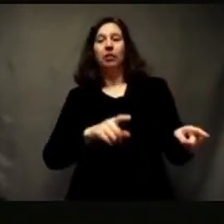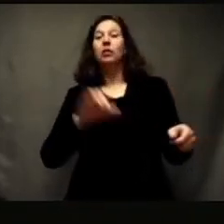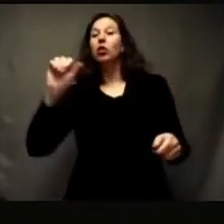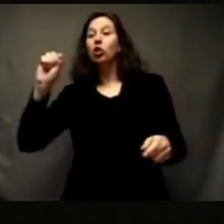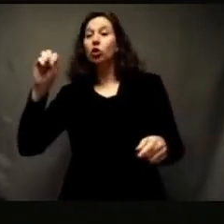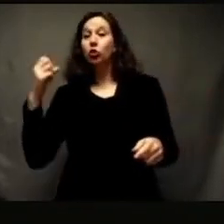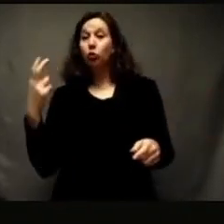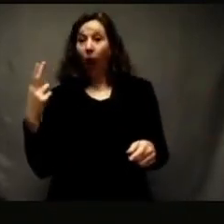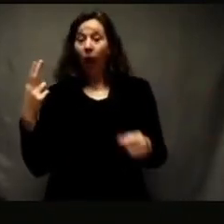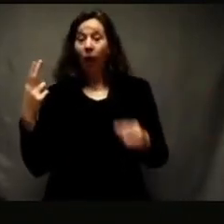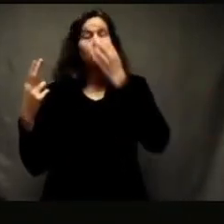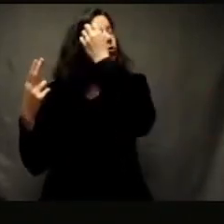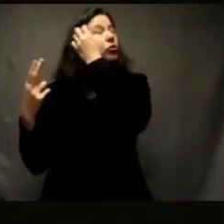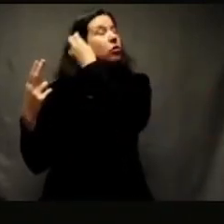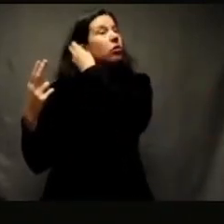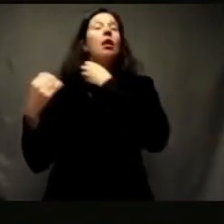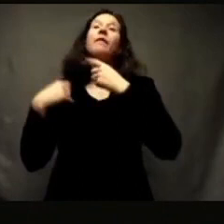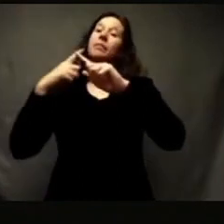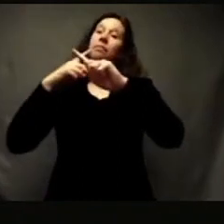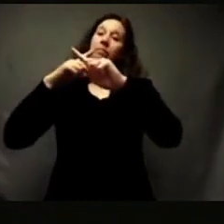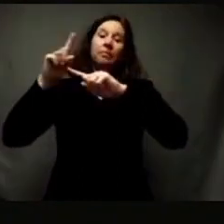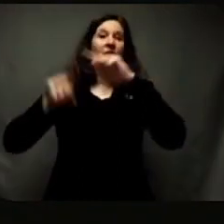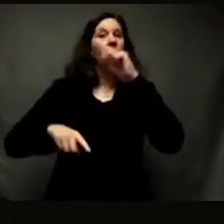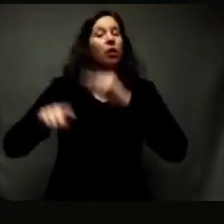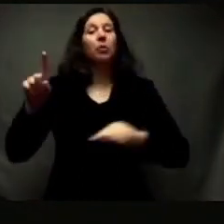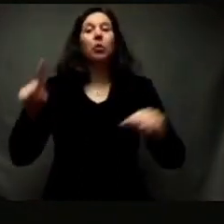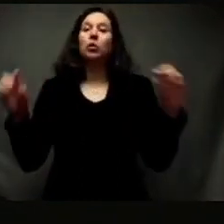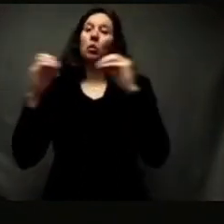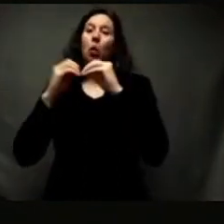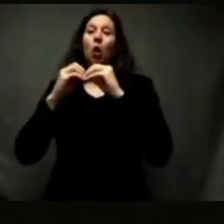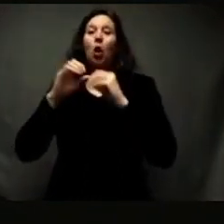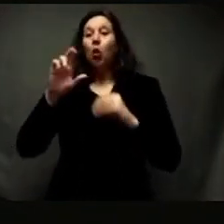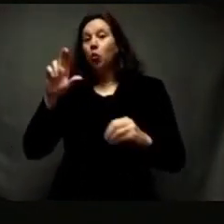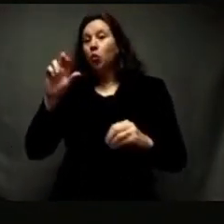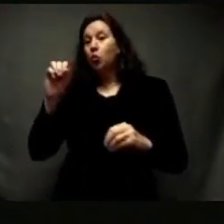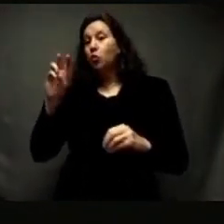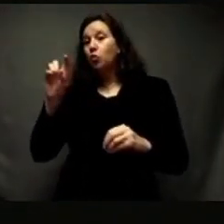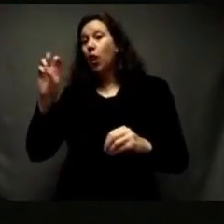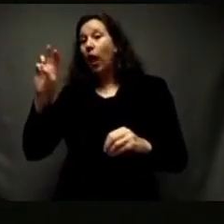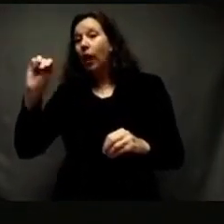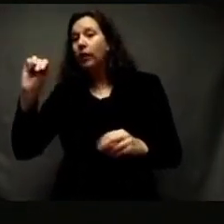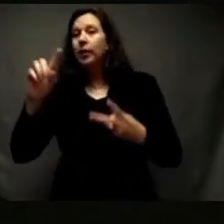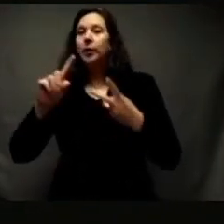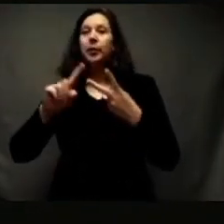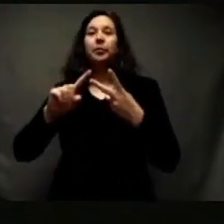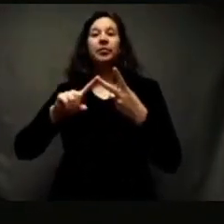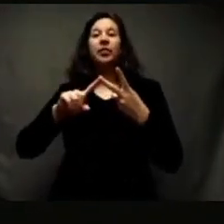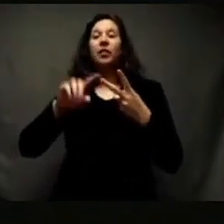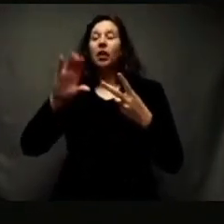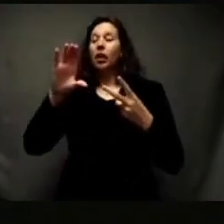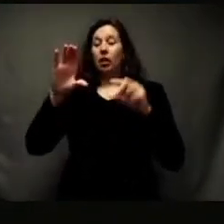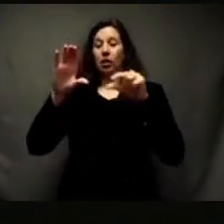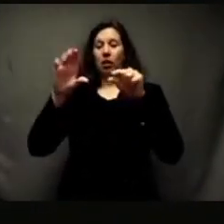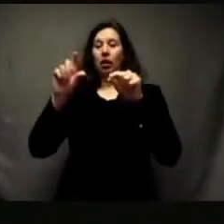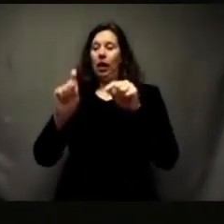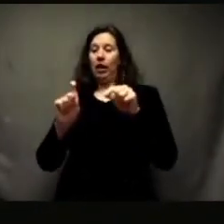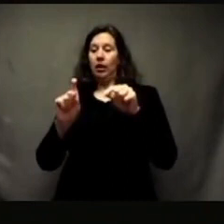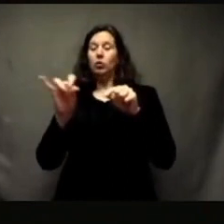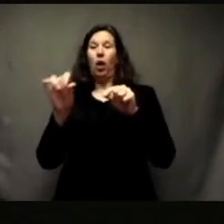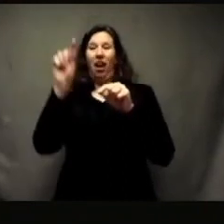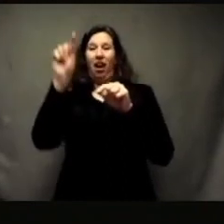are introduced to different variables, randomization, the Cartesian coordinate grid, and